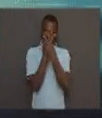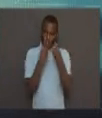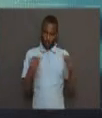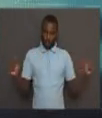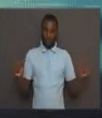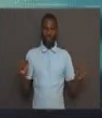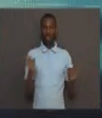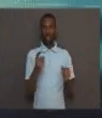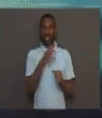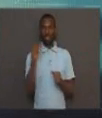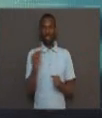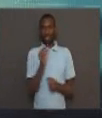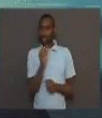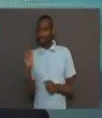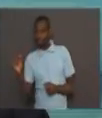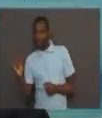smaller nuclei.